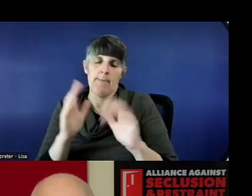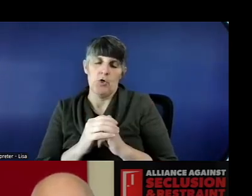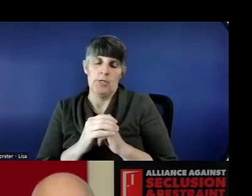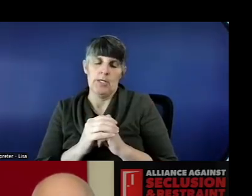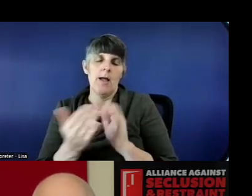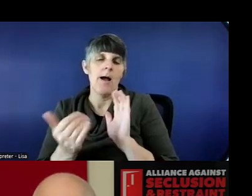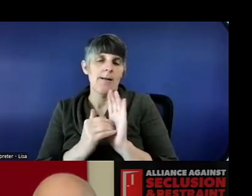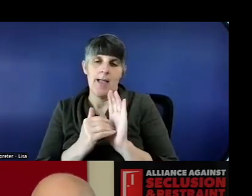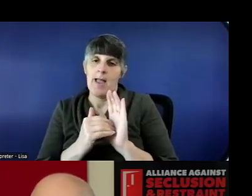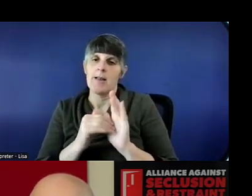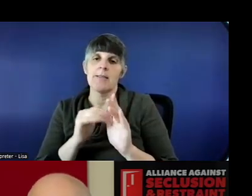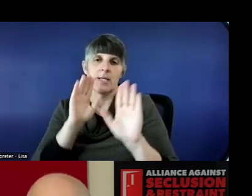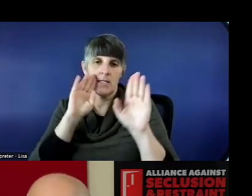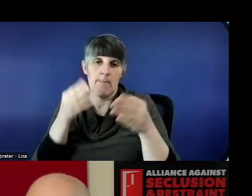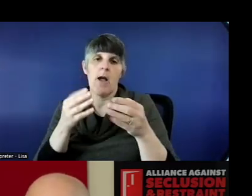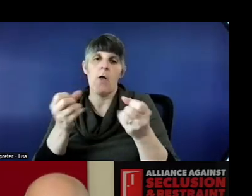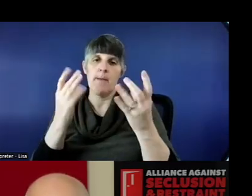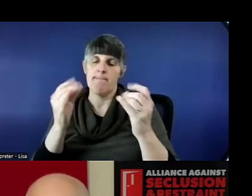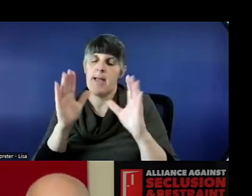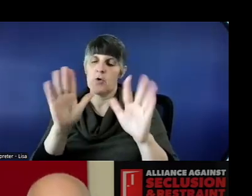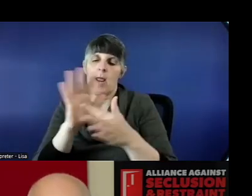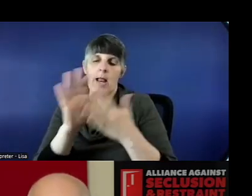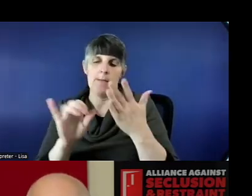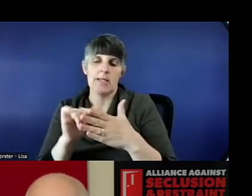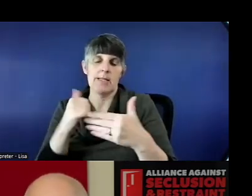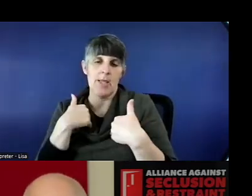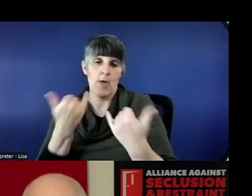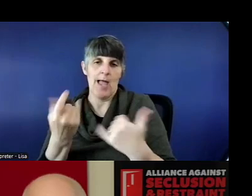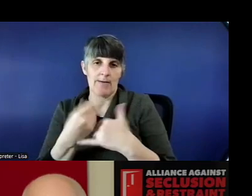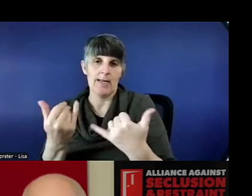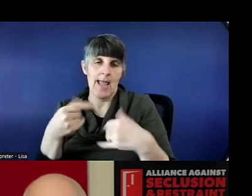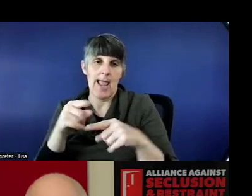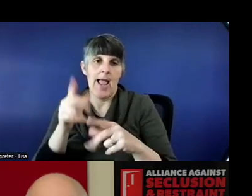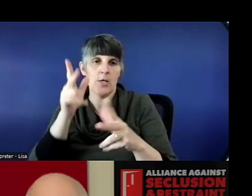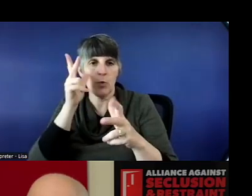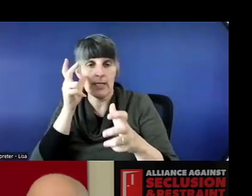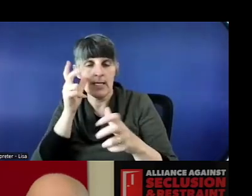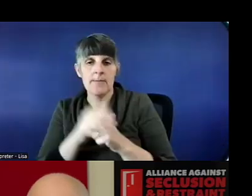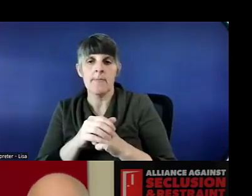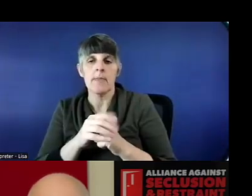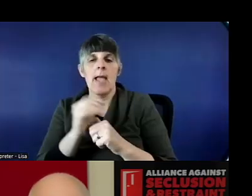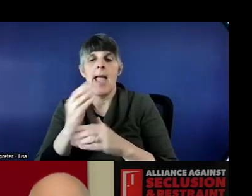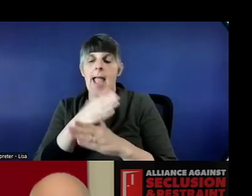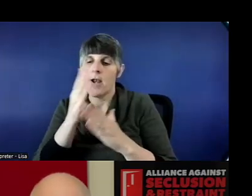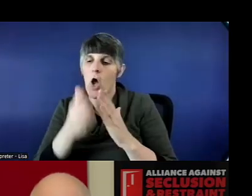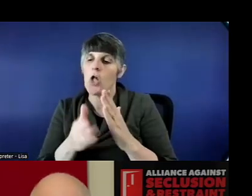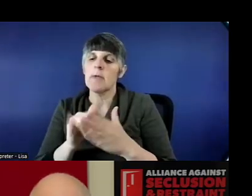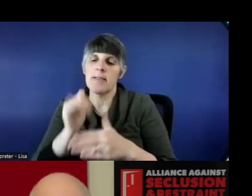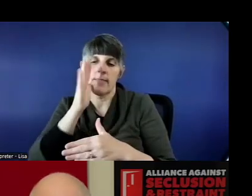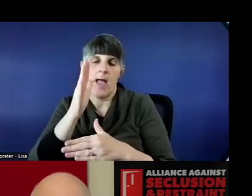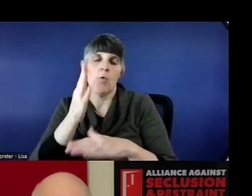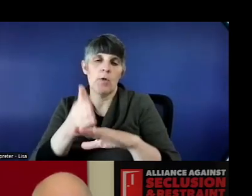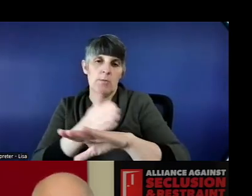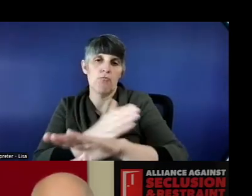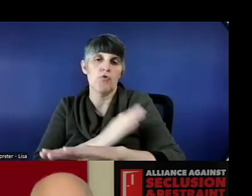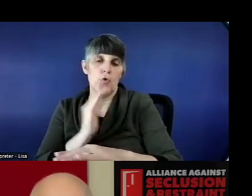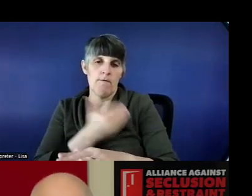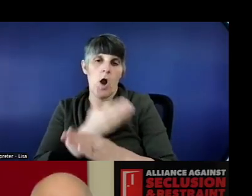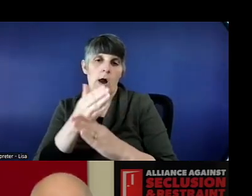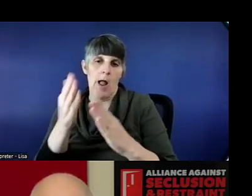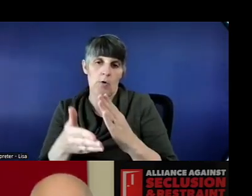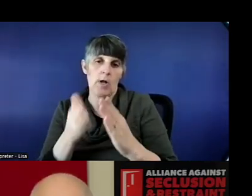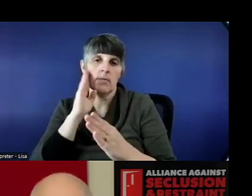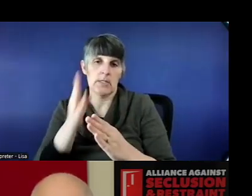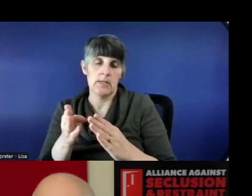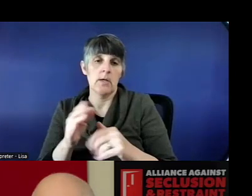again, this is all about the many great options that you have today as we listen, and ultimately that is going to improve our outcomes.